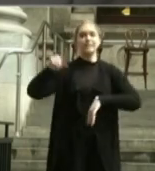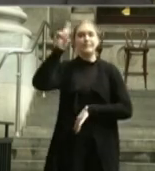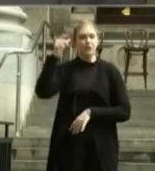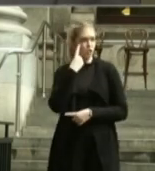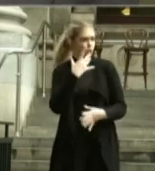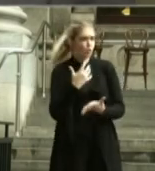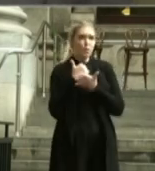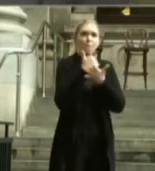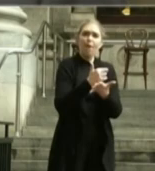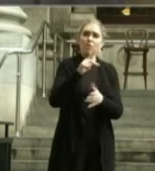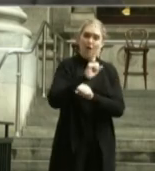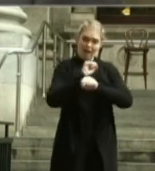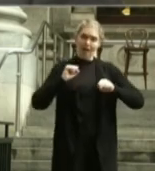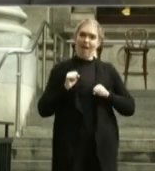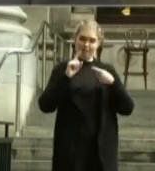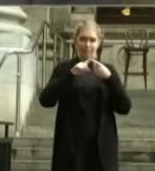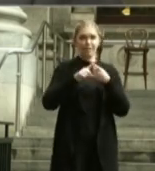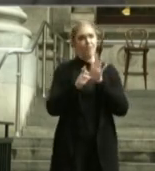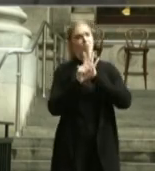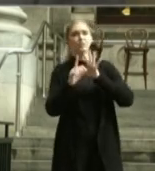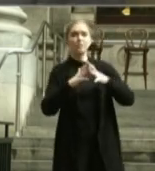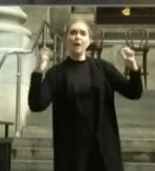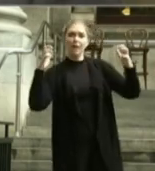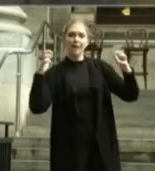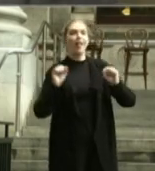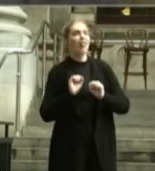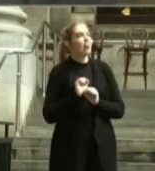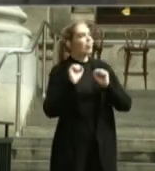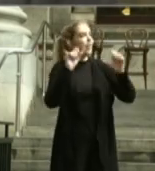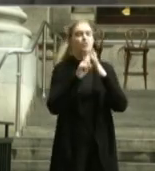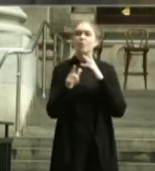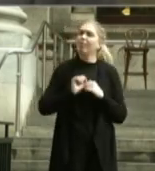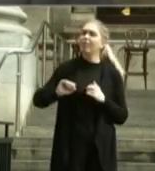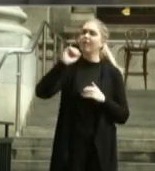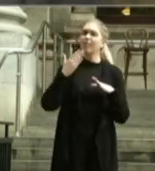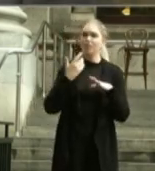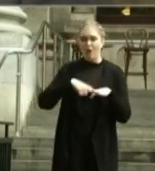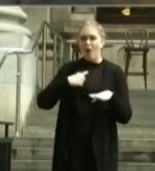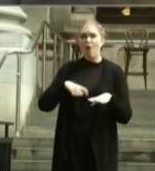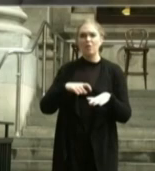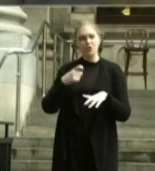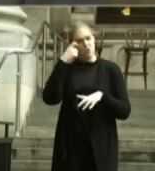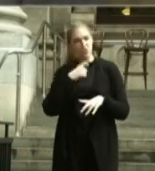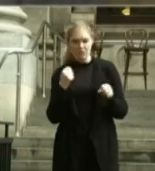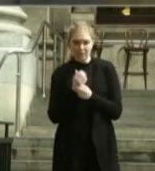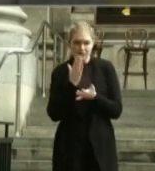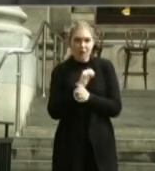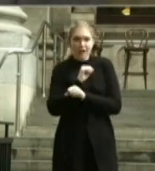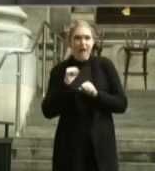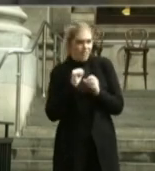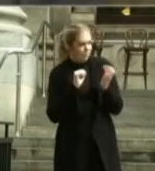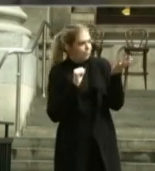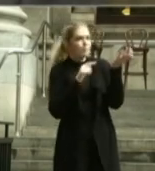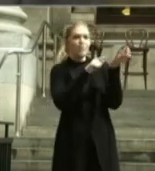to show support for our voice to Parliament is playing their part in making sure our beacon of hope shines brighter.